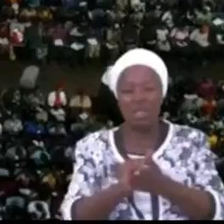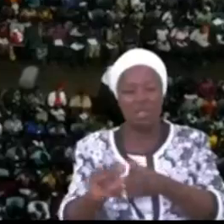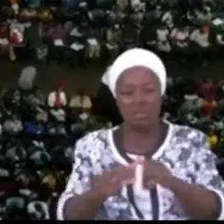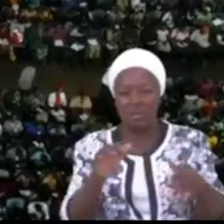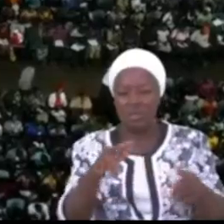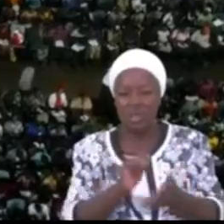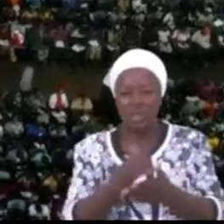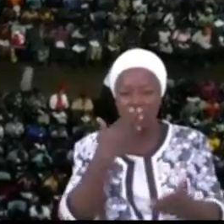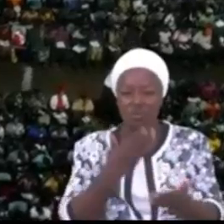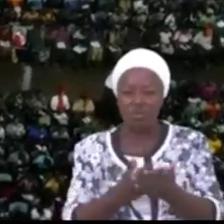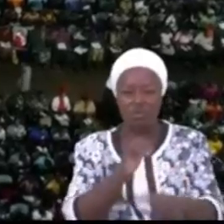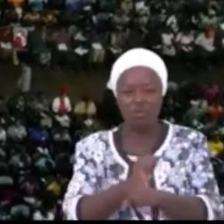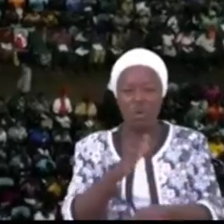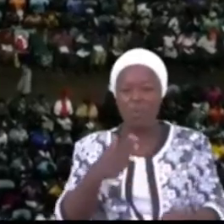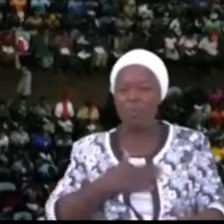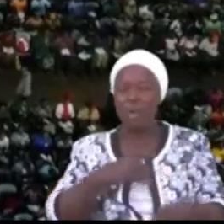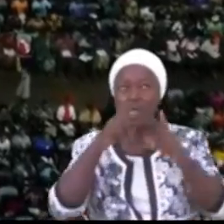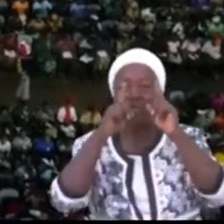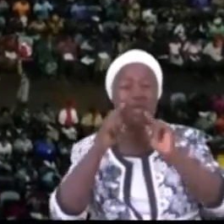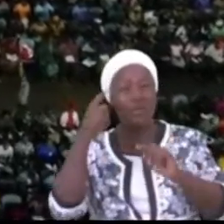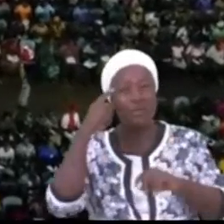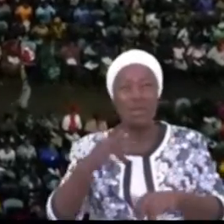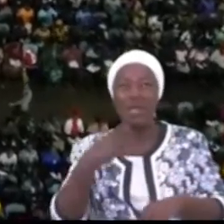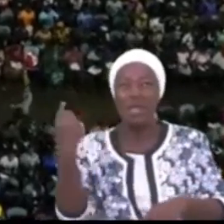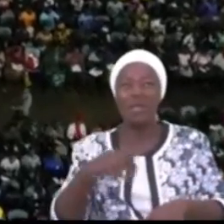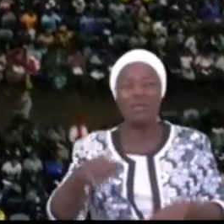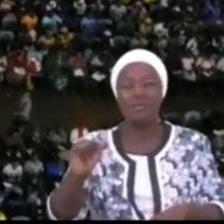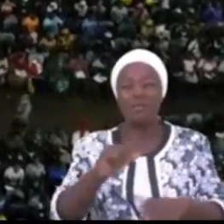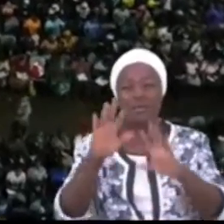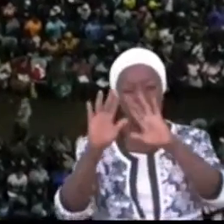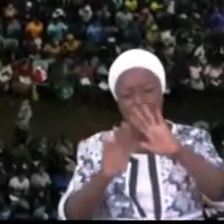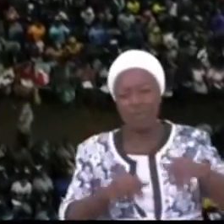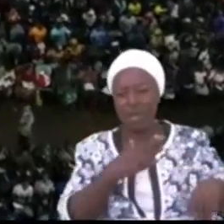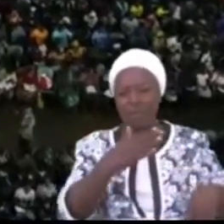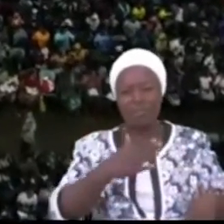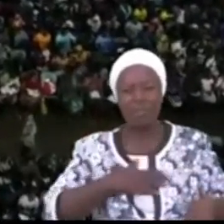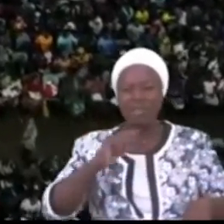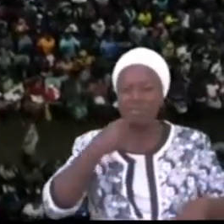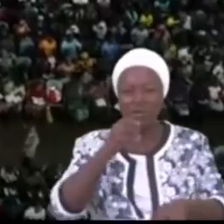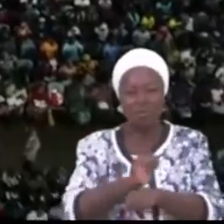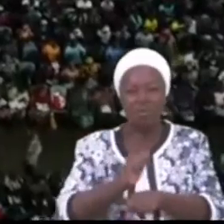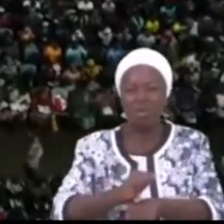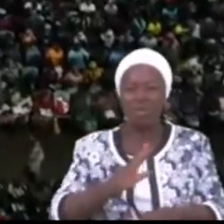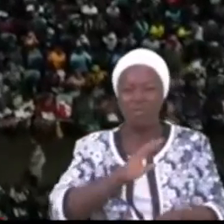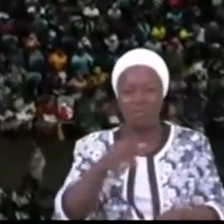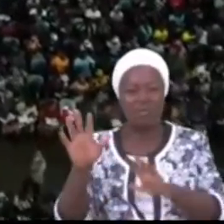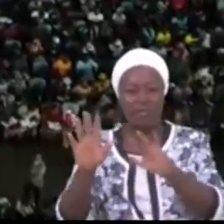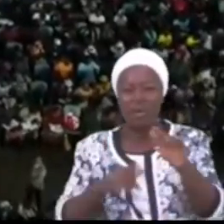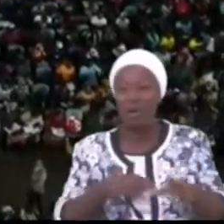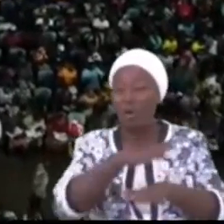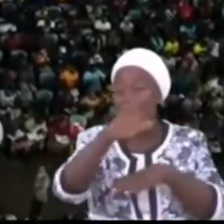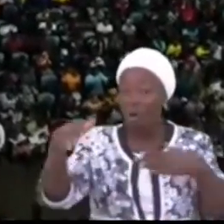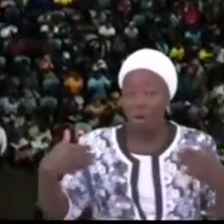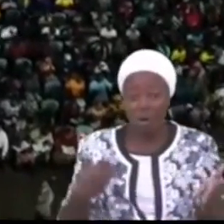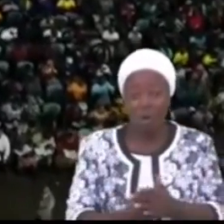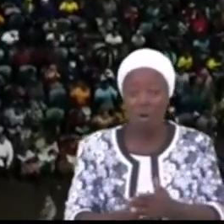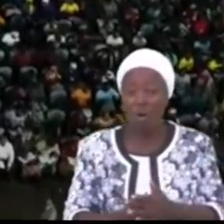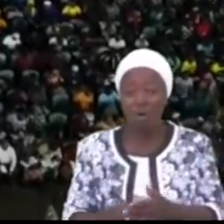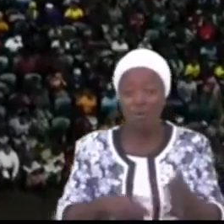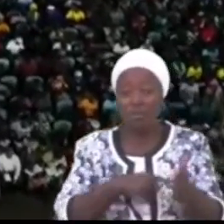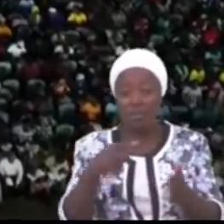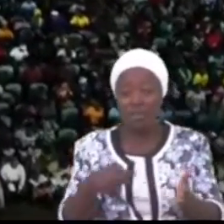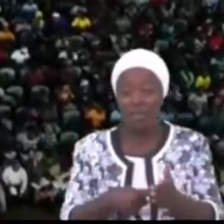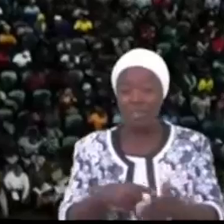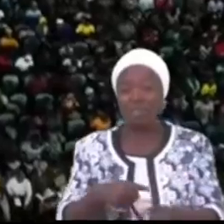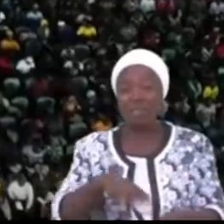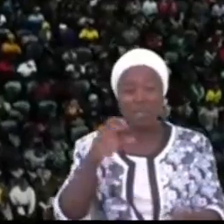my tears forever flow, and my zeal no respite know? All that, all this